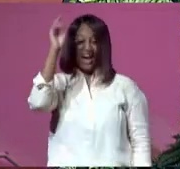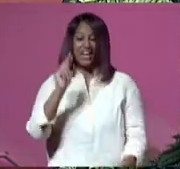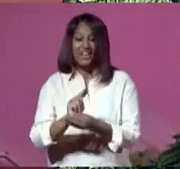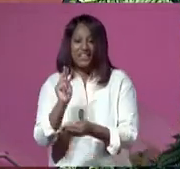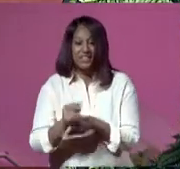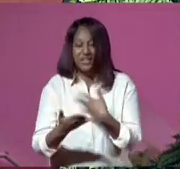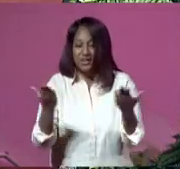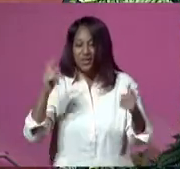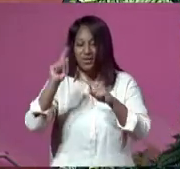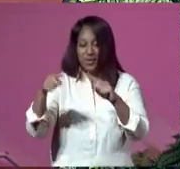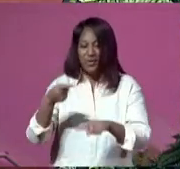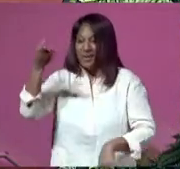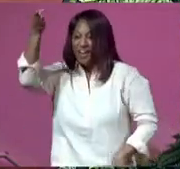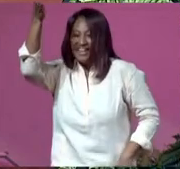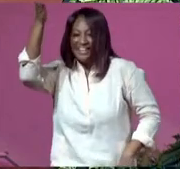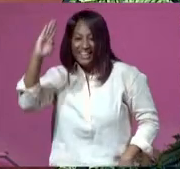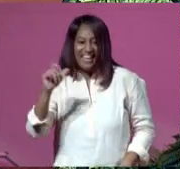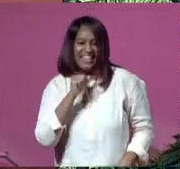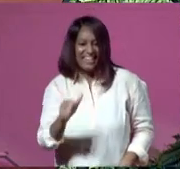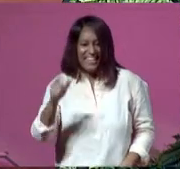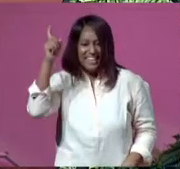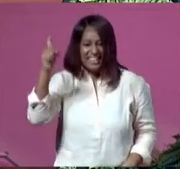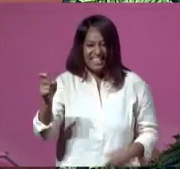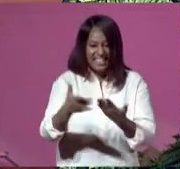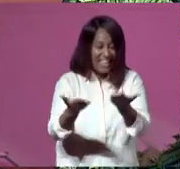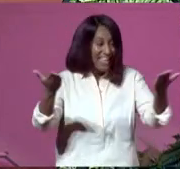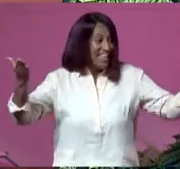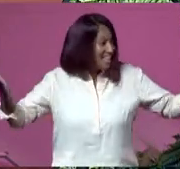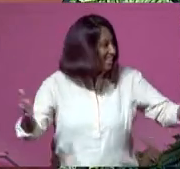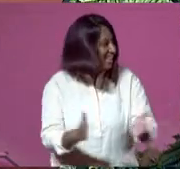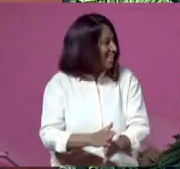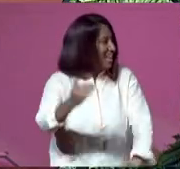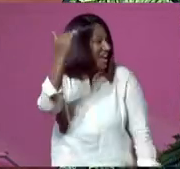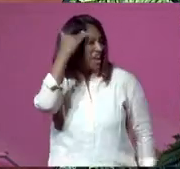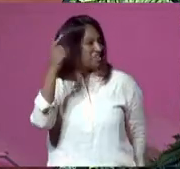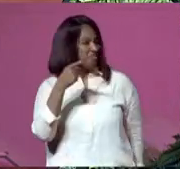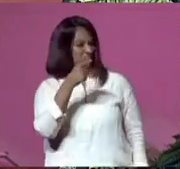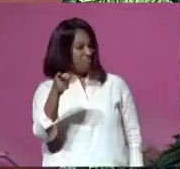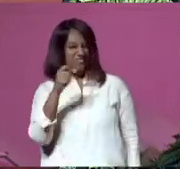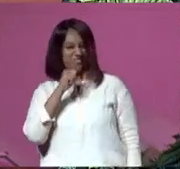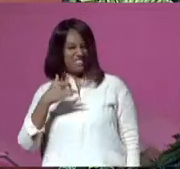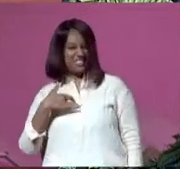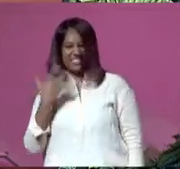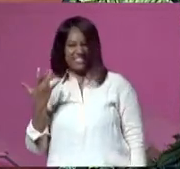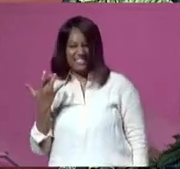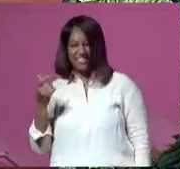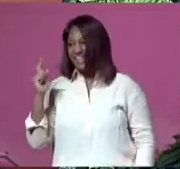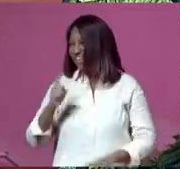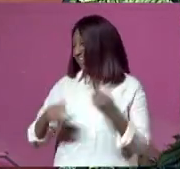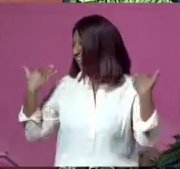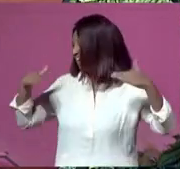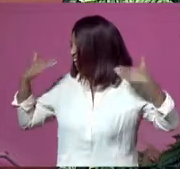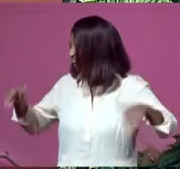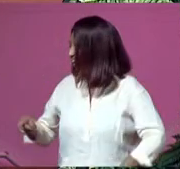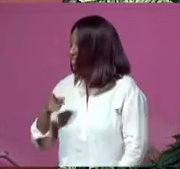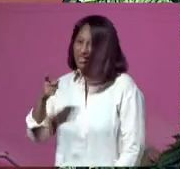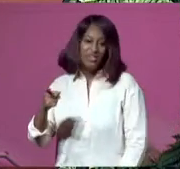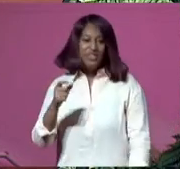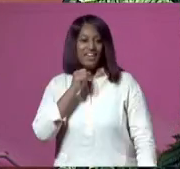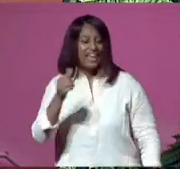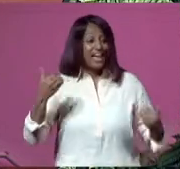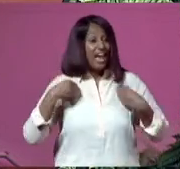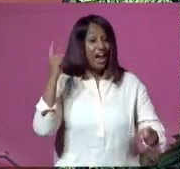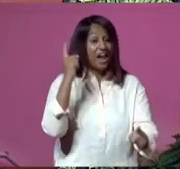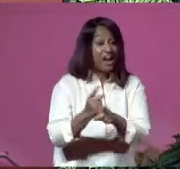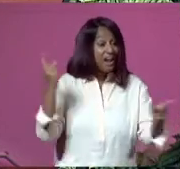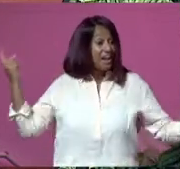you when God don't really need you. I know y'all ain't gonna shout on this. Can I talk to you? You have no right to